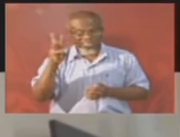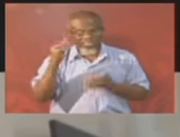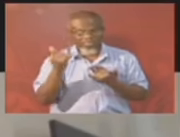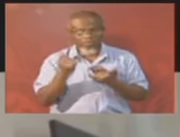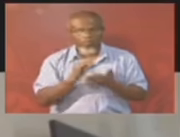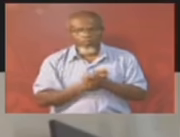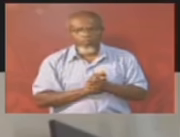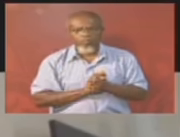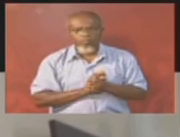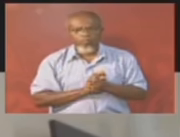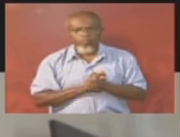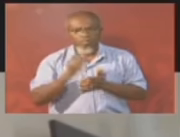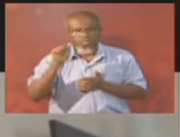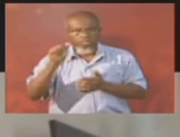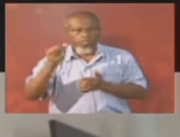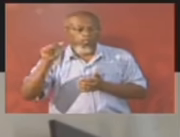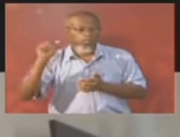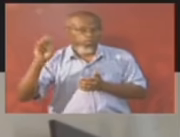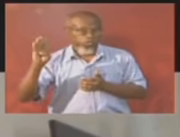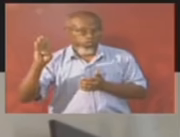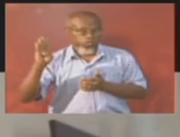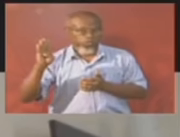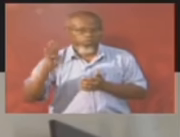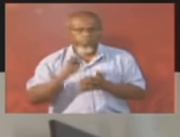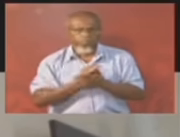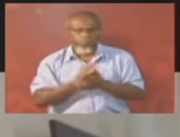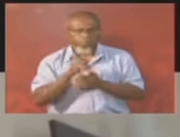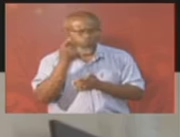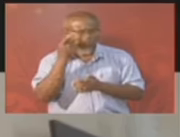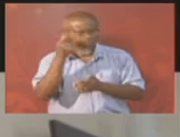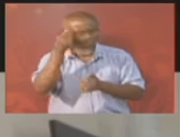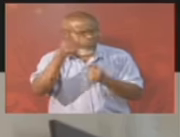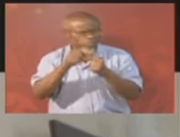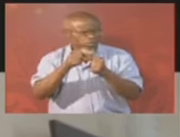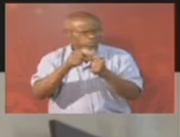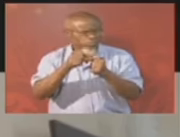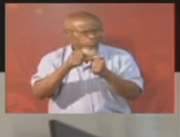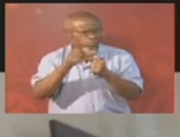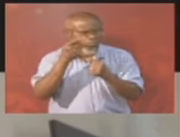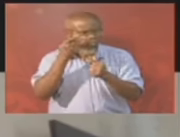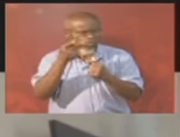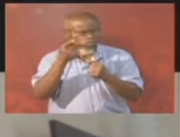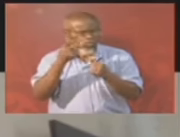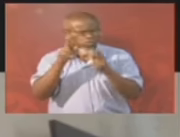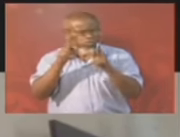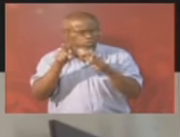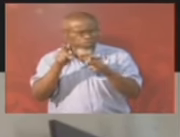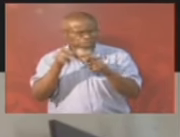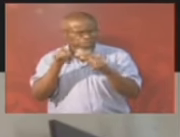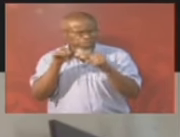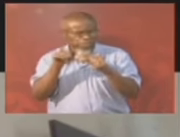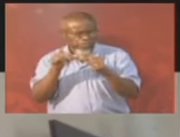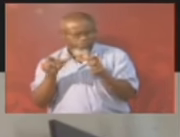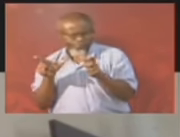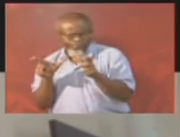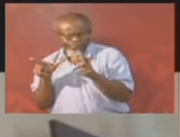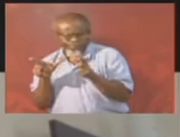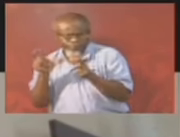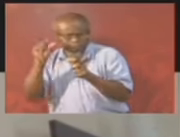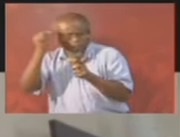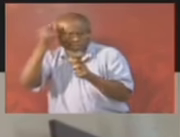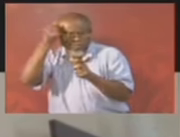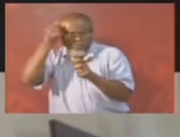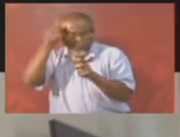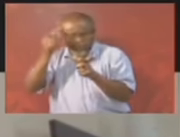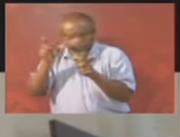this pandemic, the unfolding, persons were, they had to state quarantine. And given that